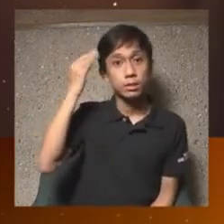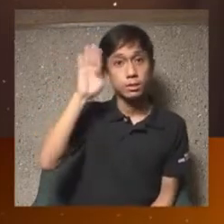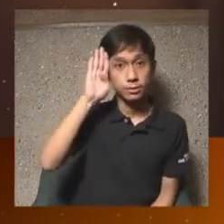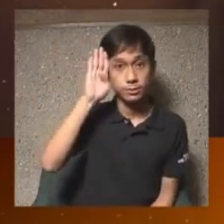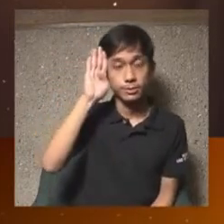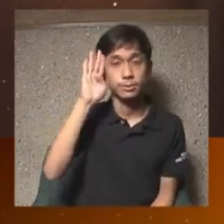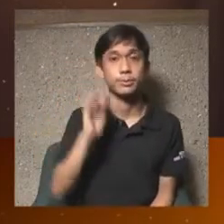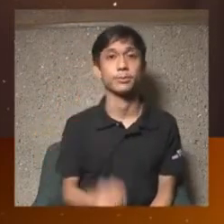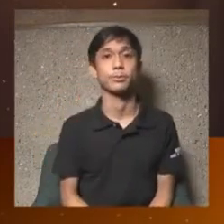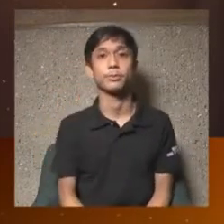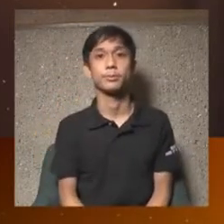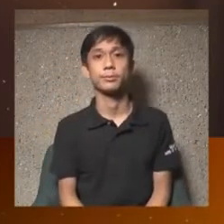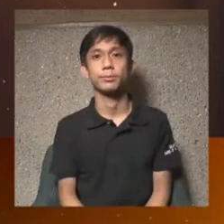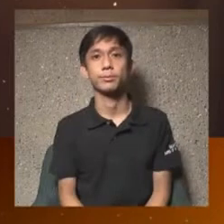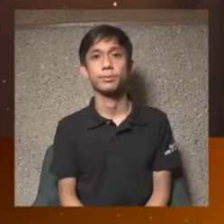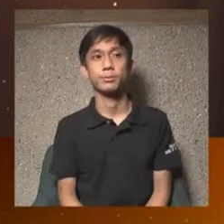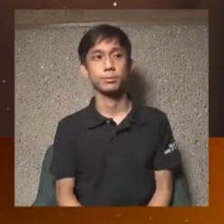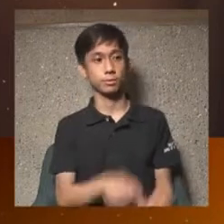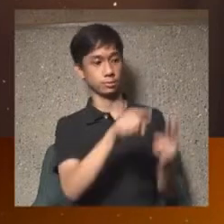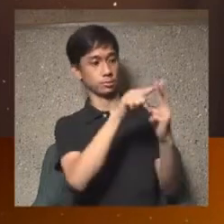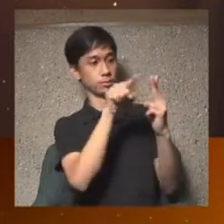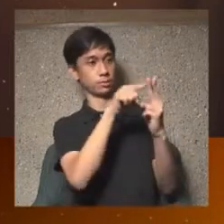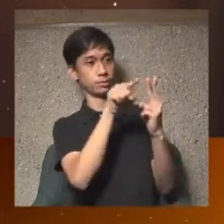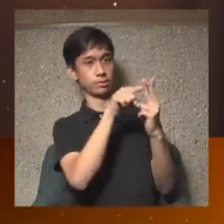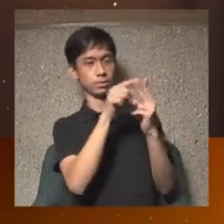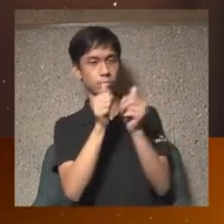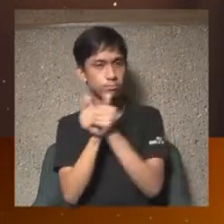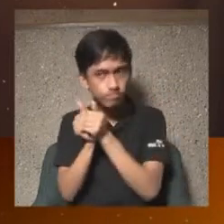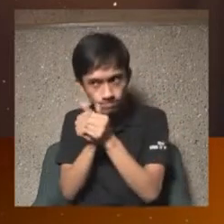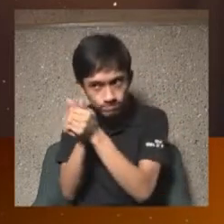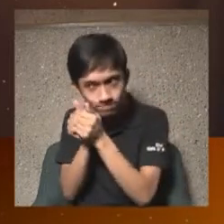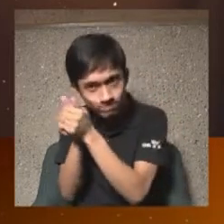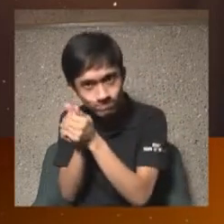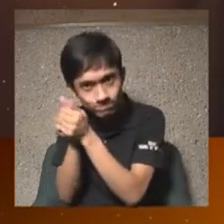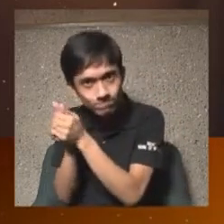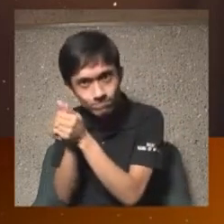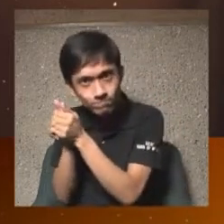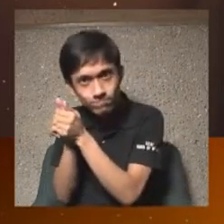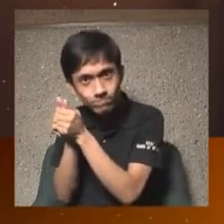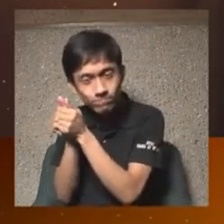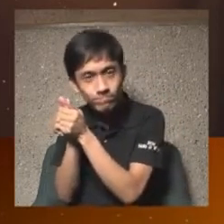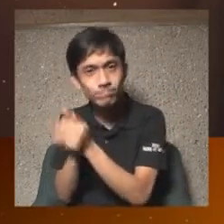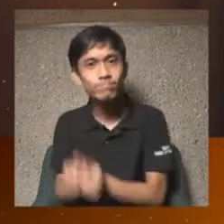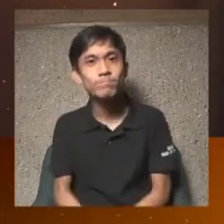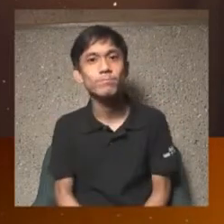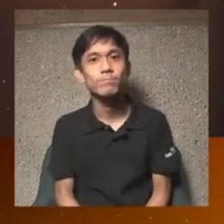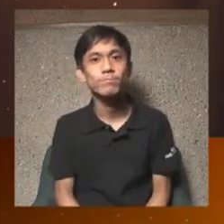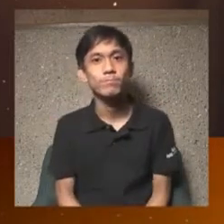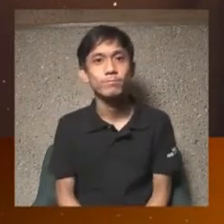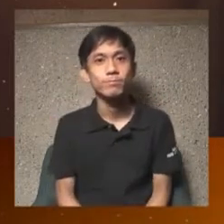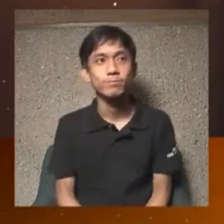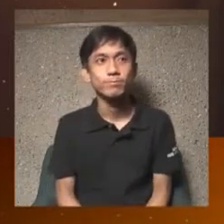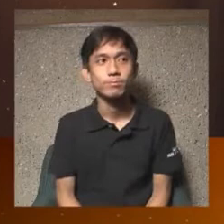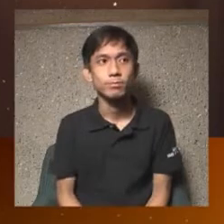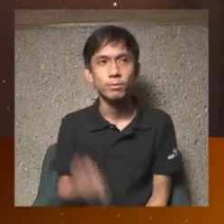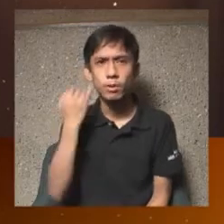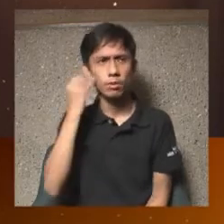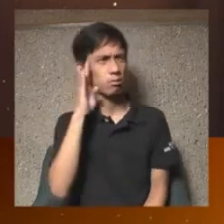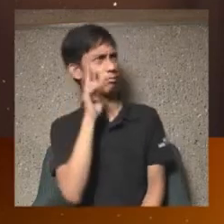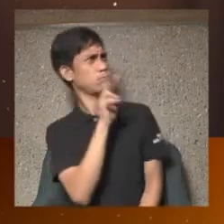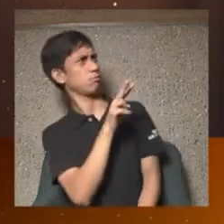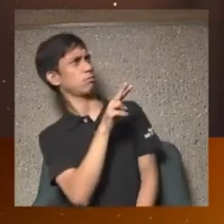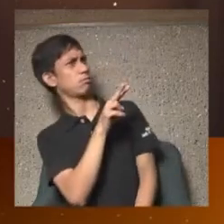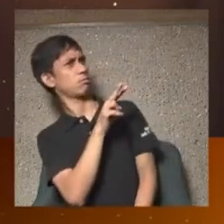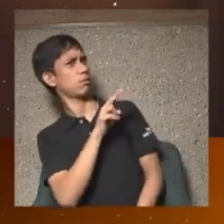But in the morning, when Jacob woke up, it was Leah. "What have you done to me?" Jacob raged